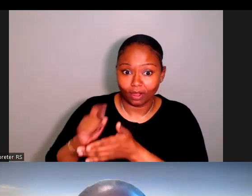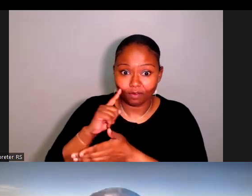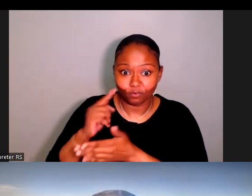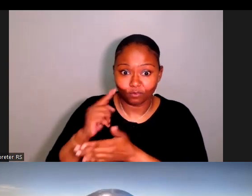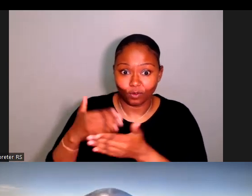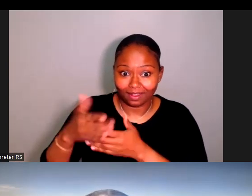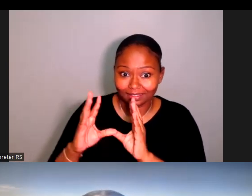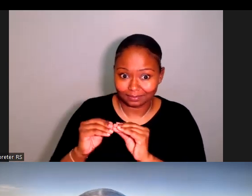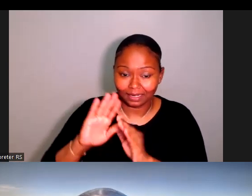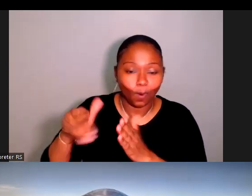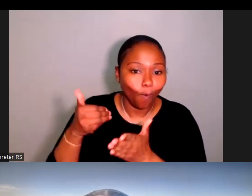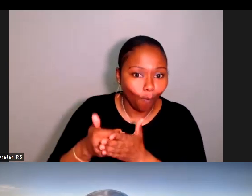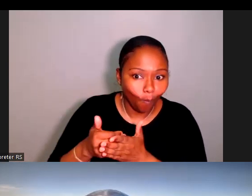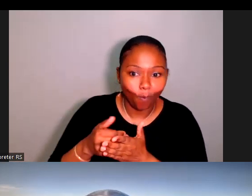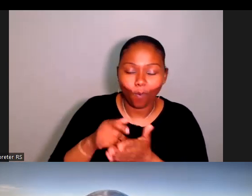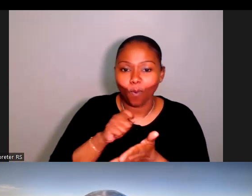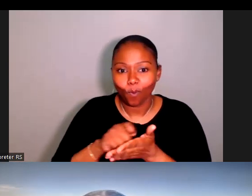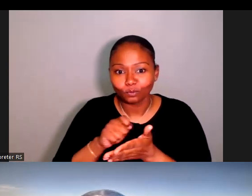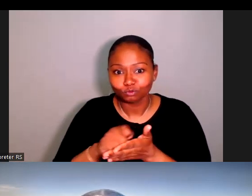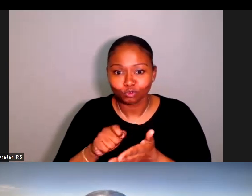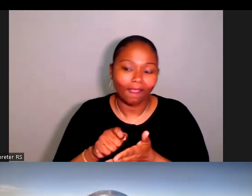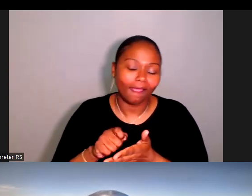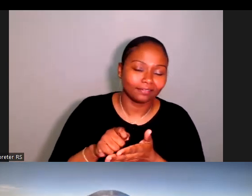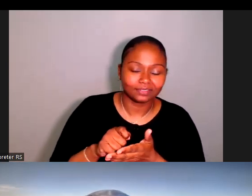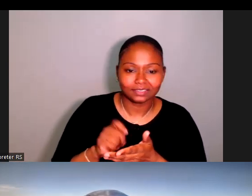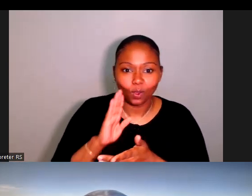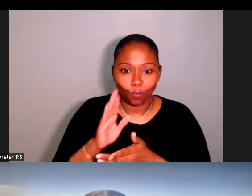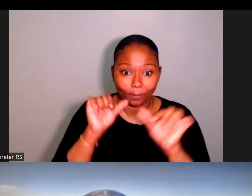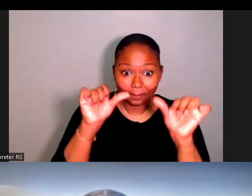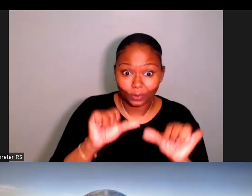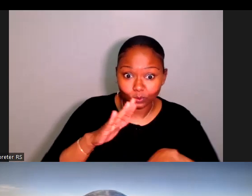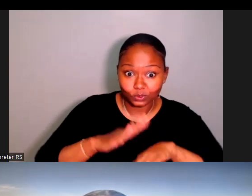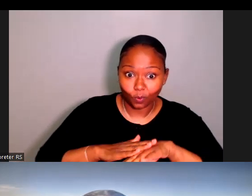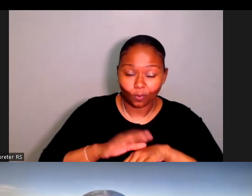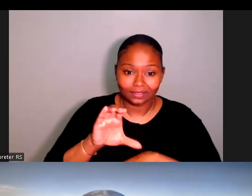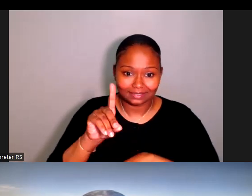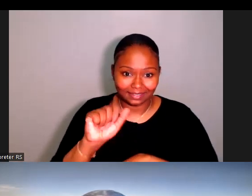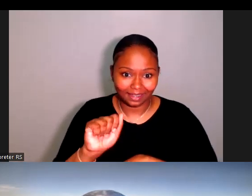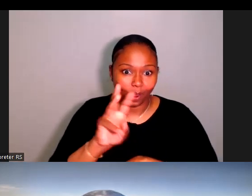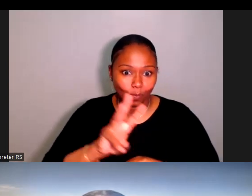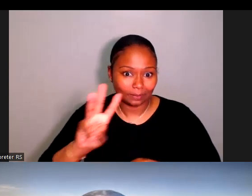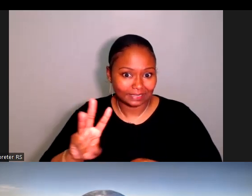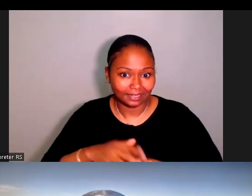All drafts and feedback provided by work group members will be posted on the CDA website.